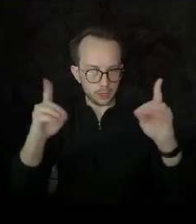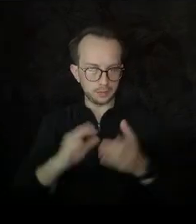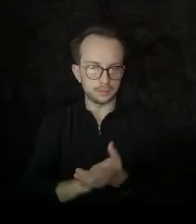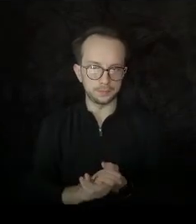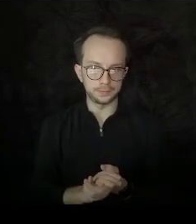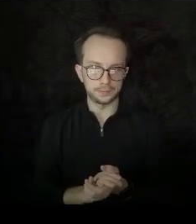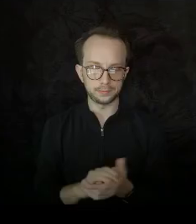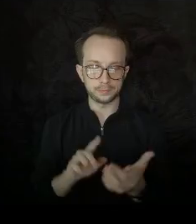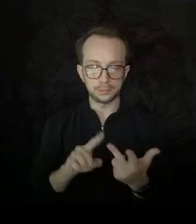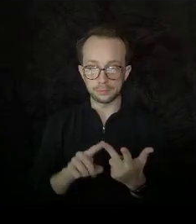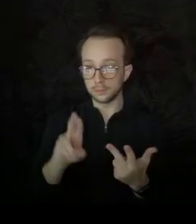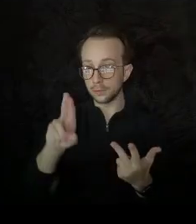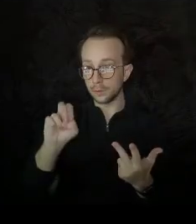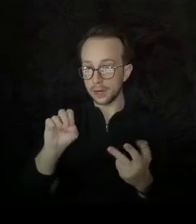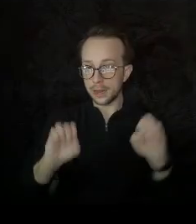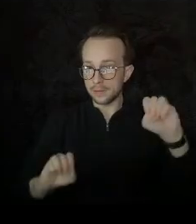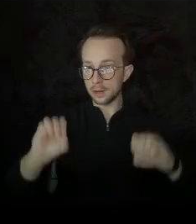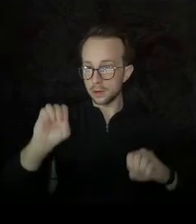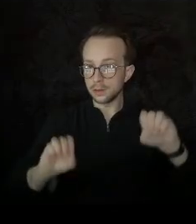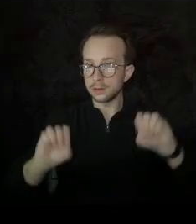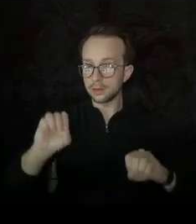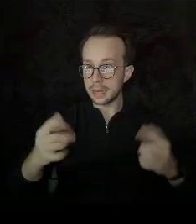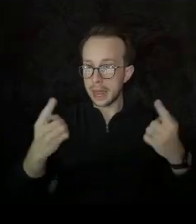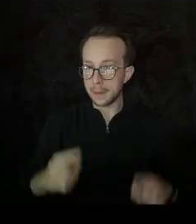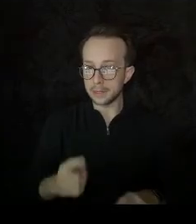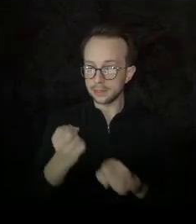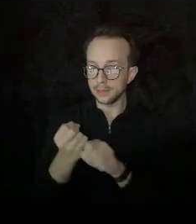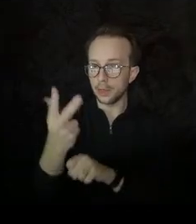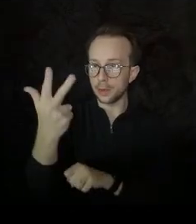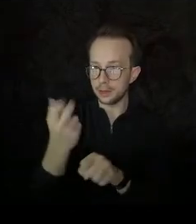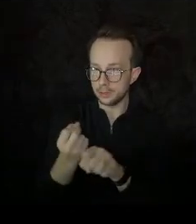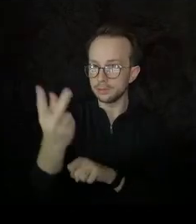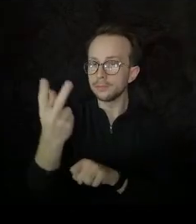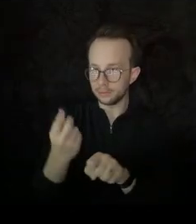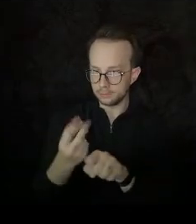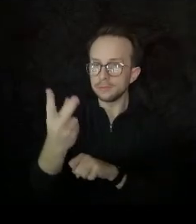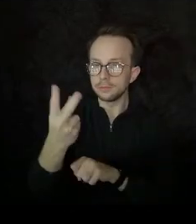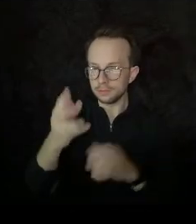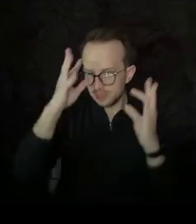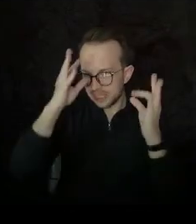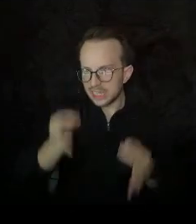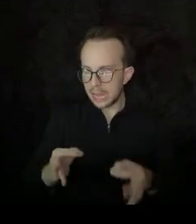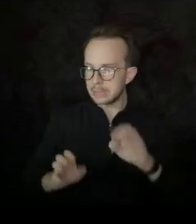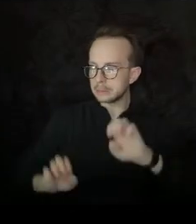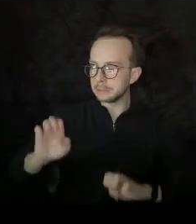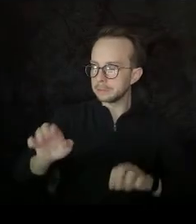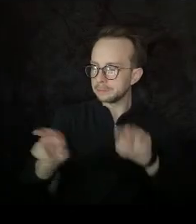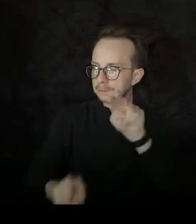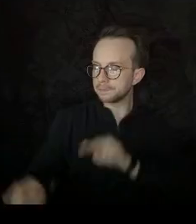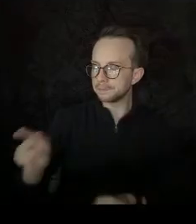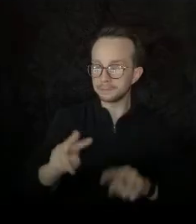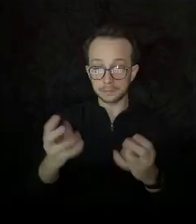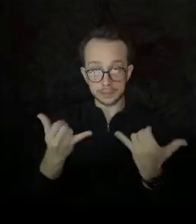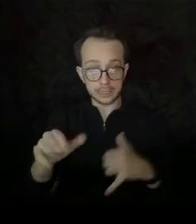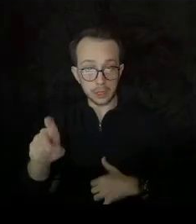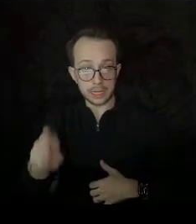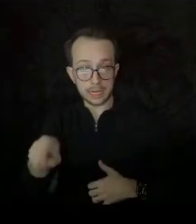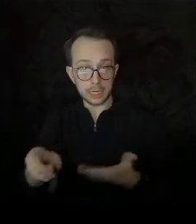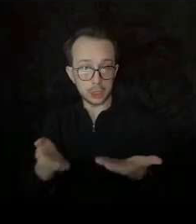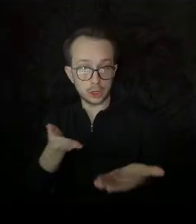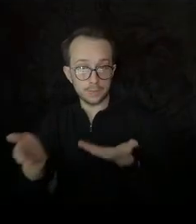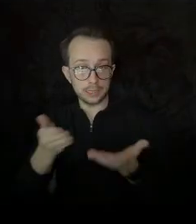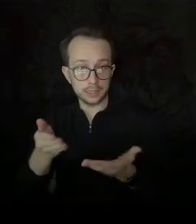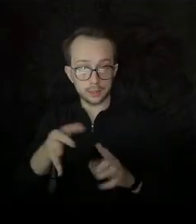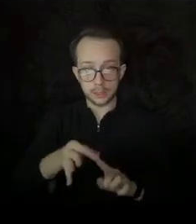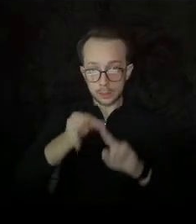The re-evaluation takes place every 3 years to decide if your child still needs special education or related